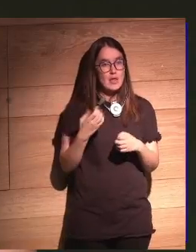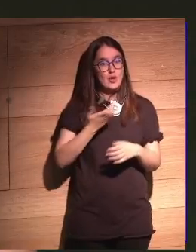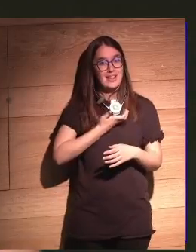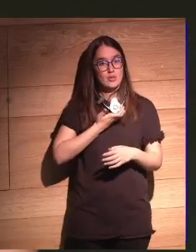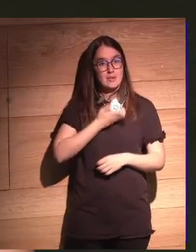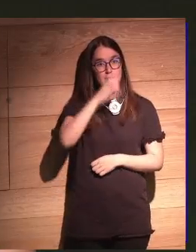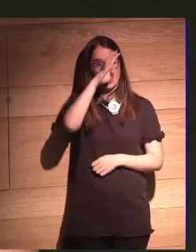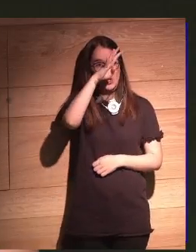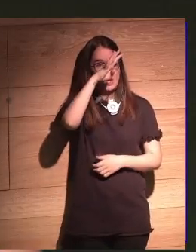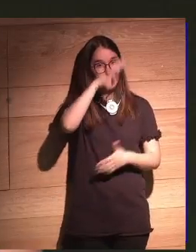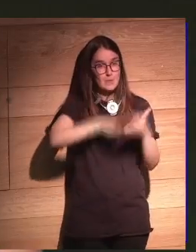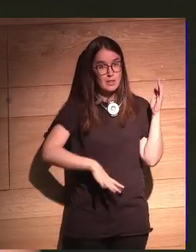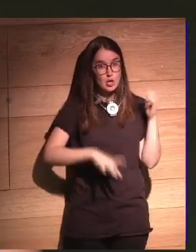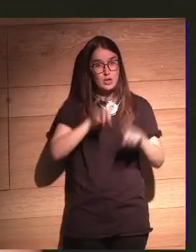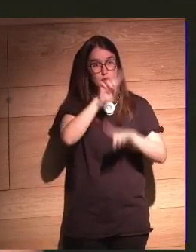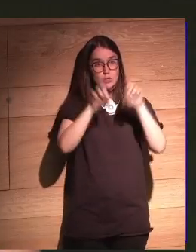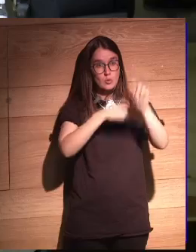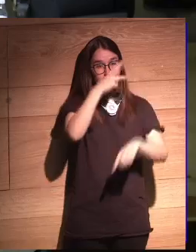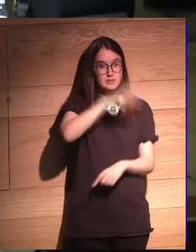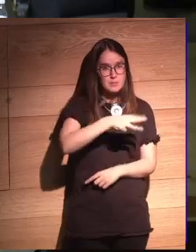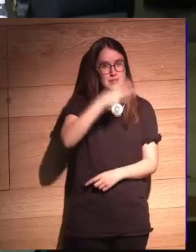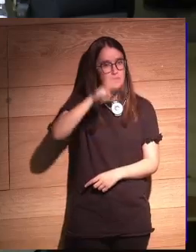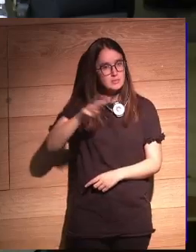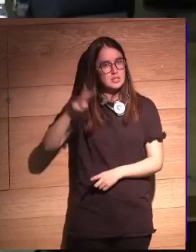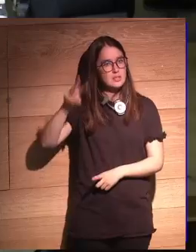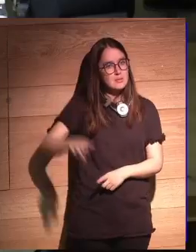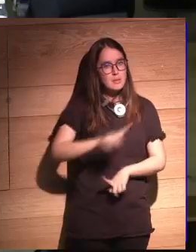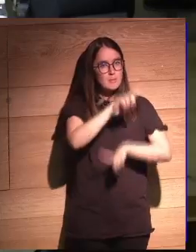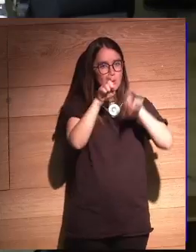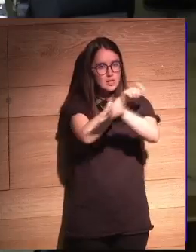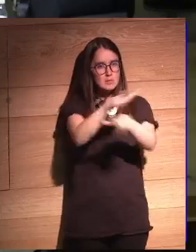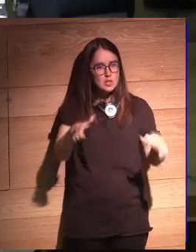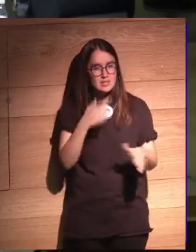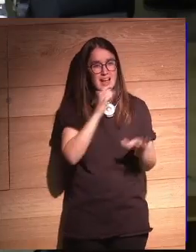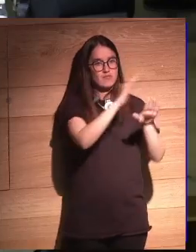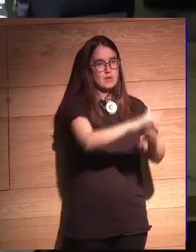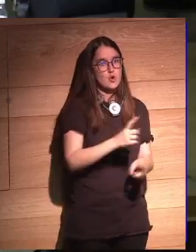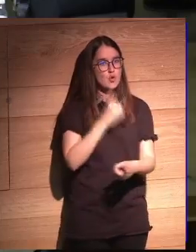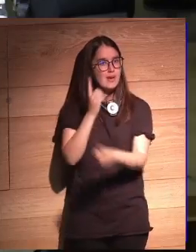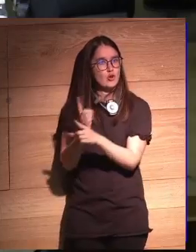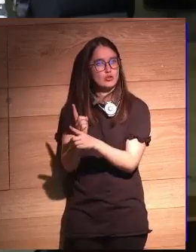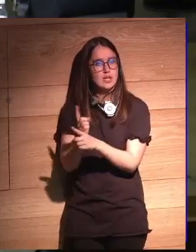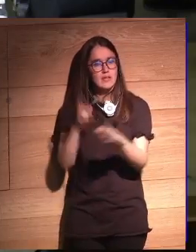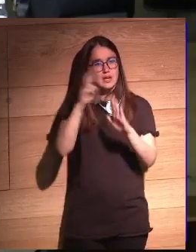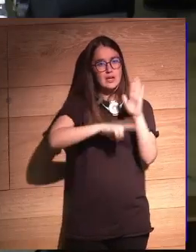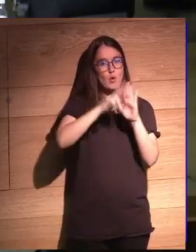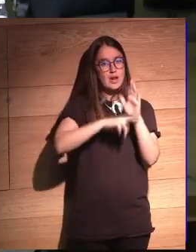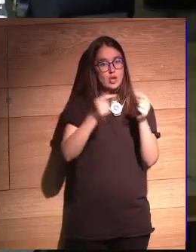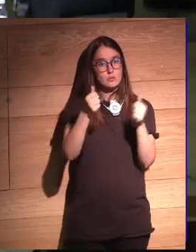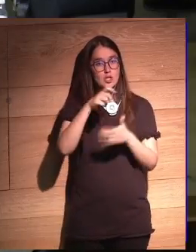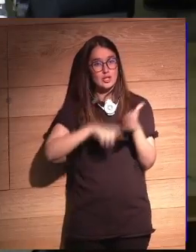last year, Barcelona City Hall decided on their quarterly increase if they